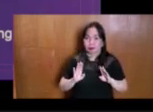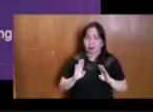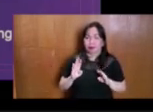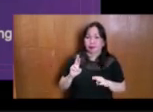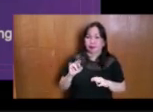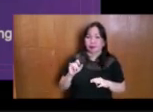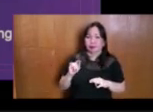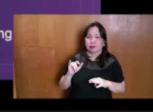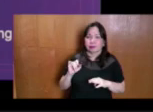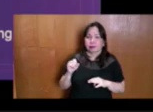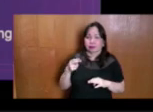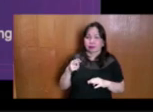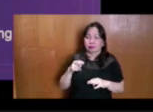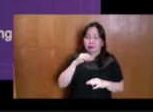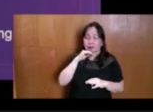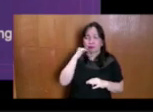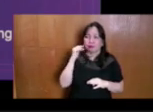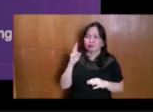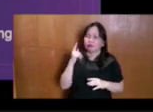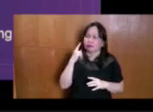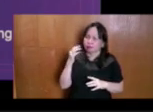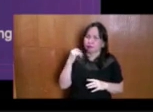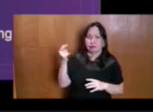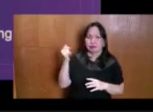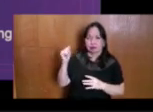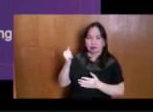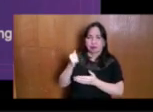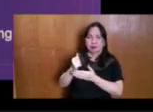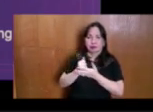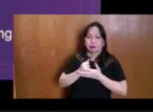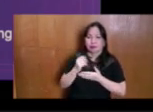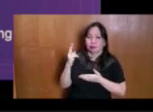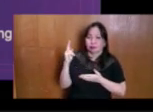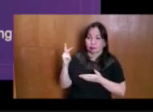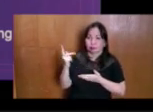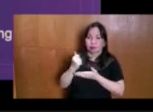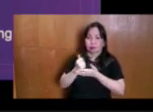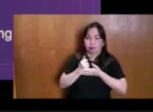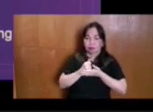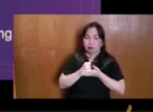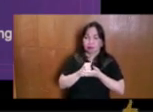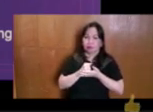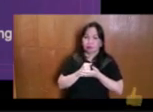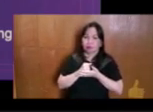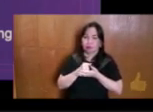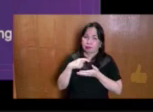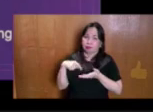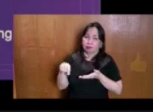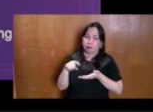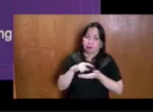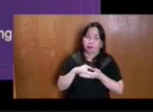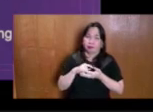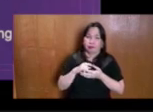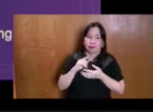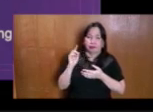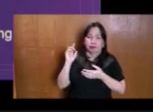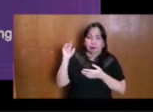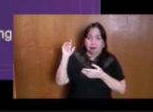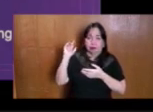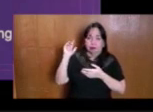me about how Britain could help, the UK could help us with governance,